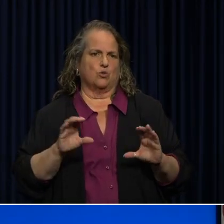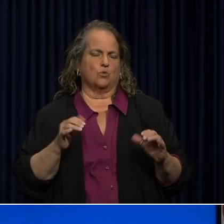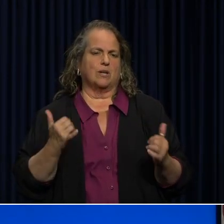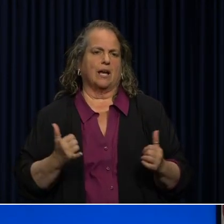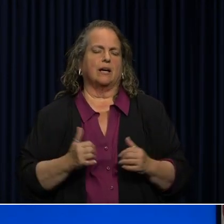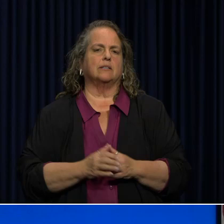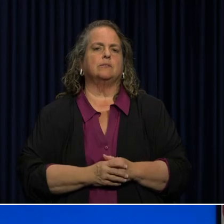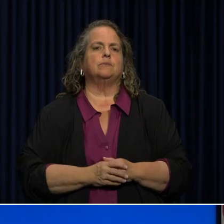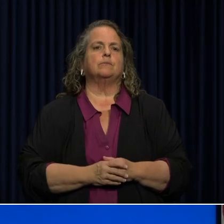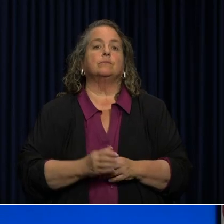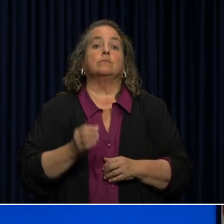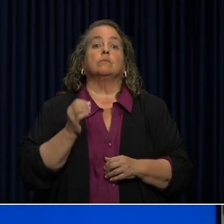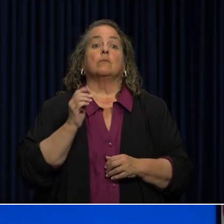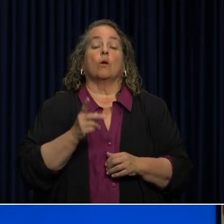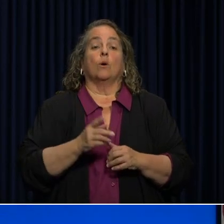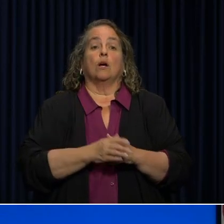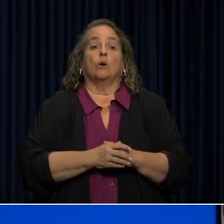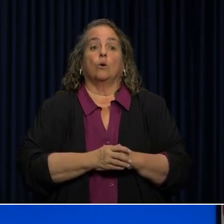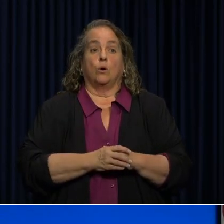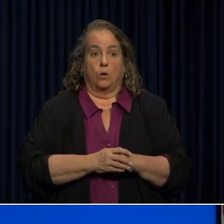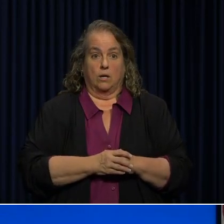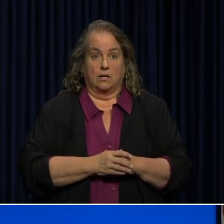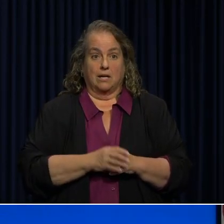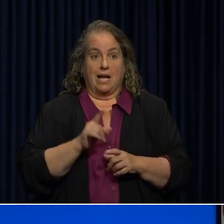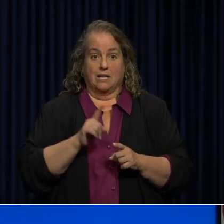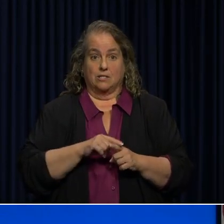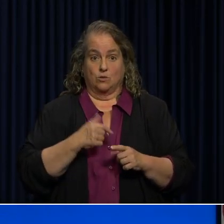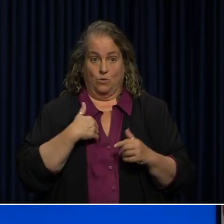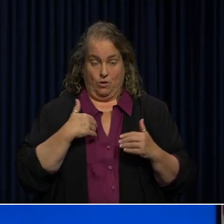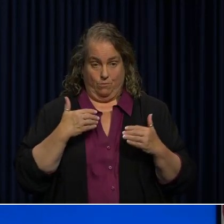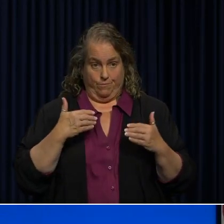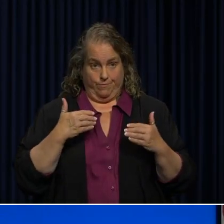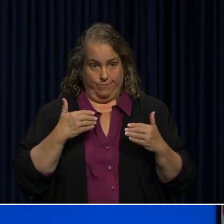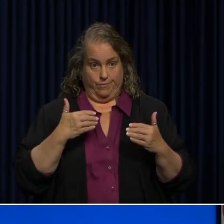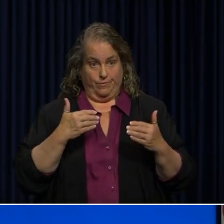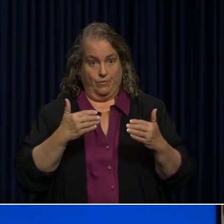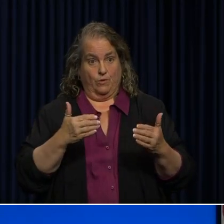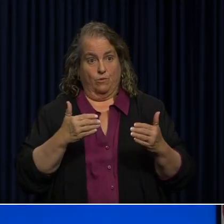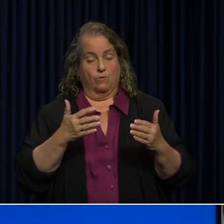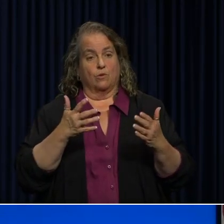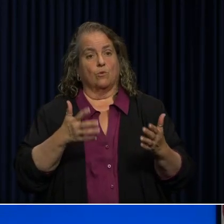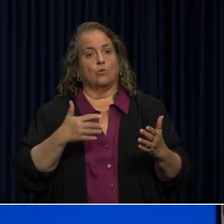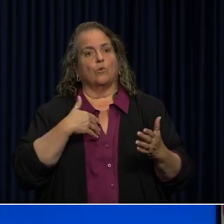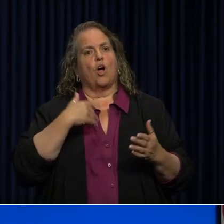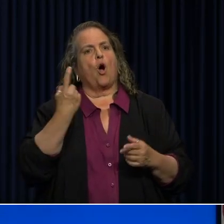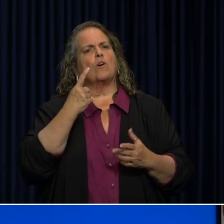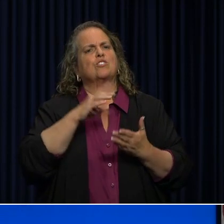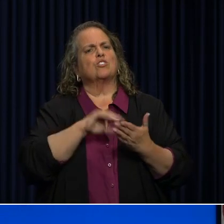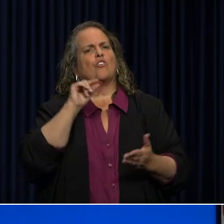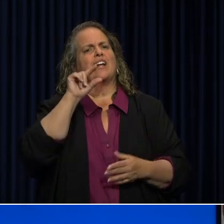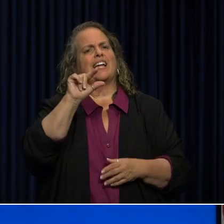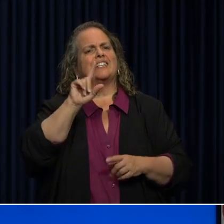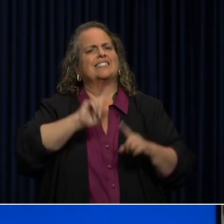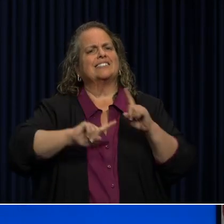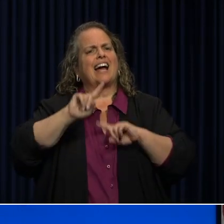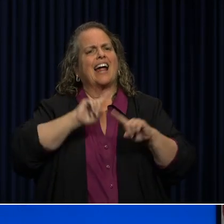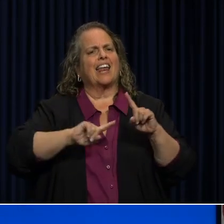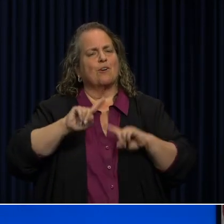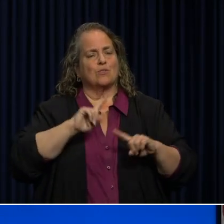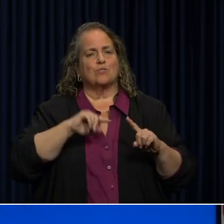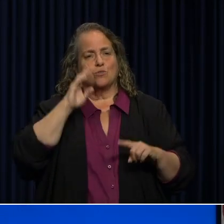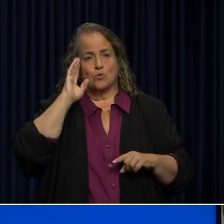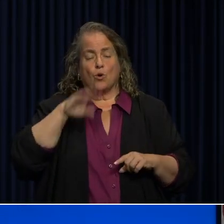All right. So as we move into the rest, we always learn a little bit of sign language, and I know today